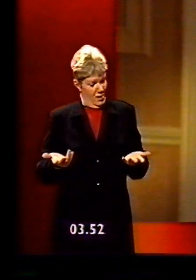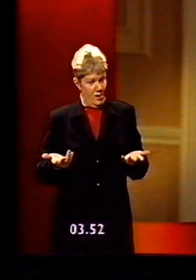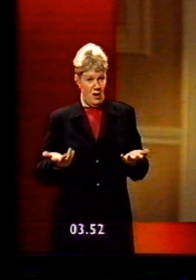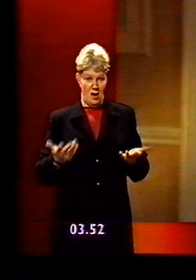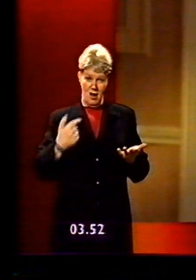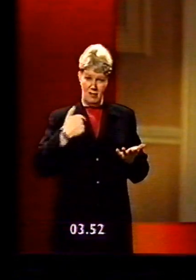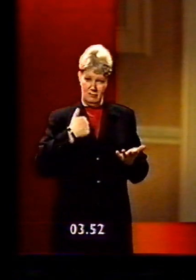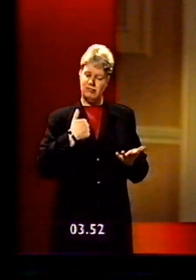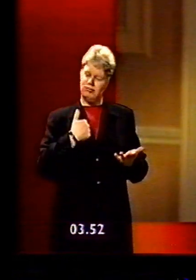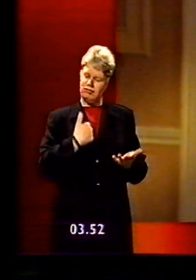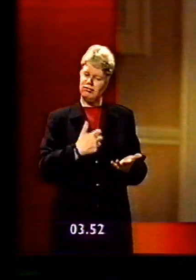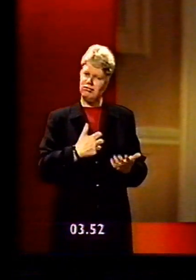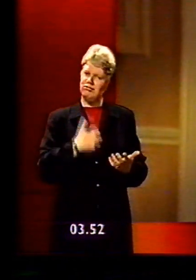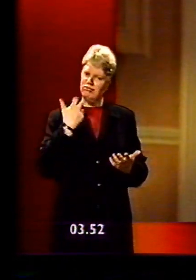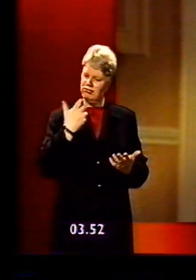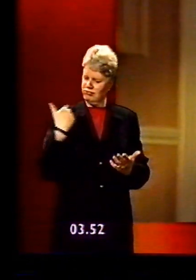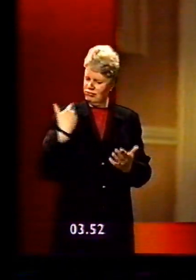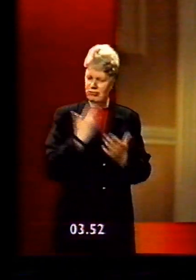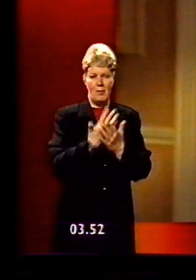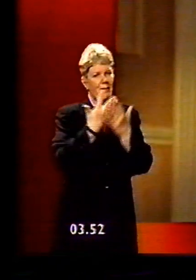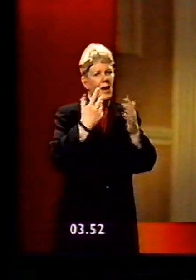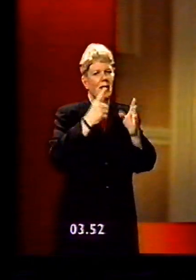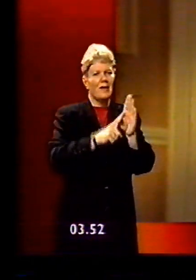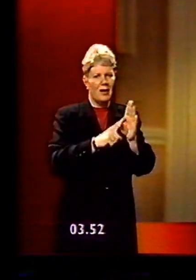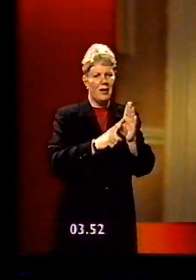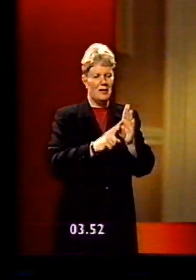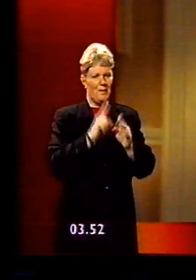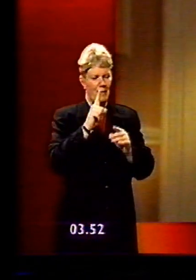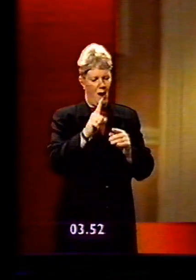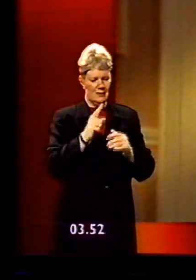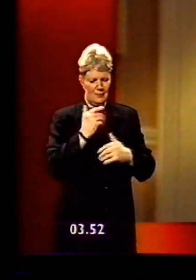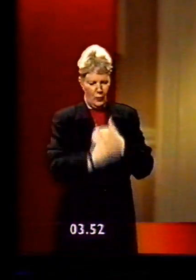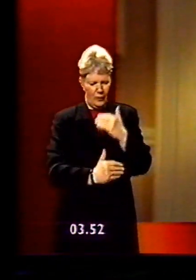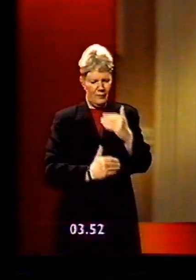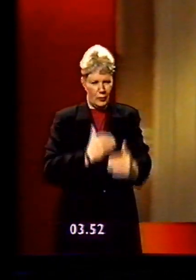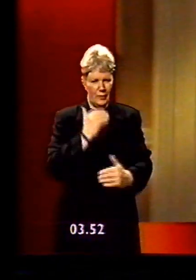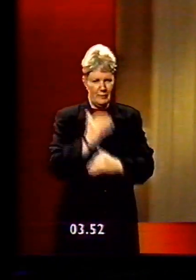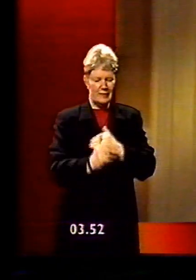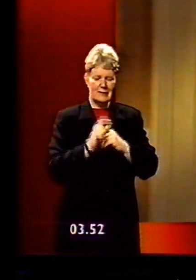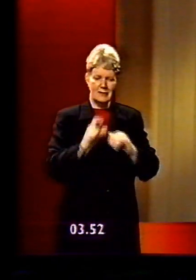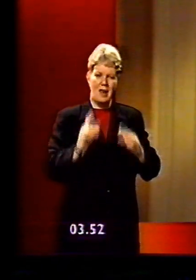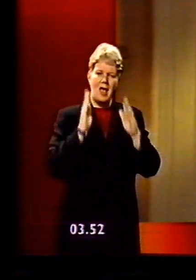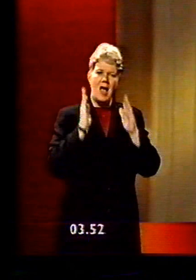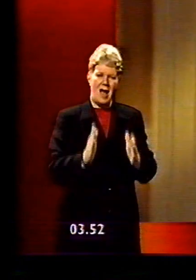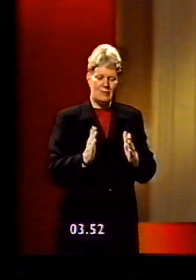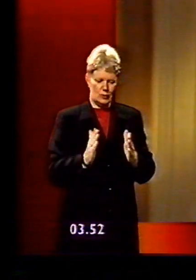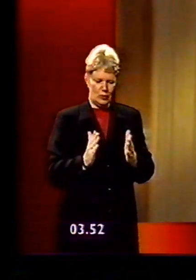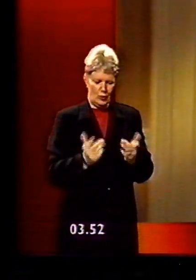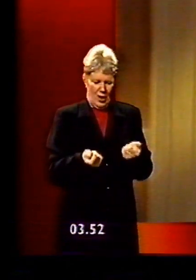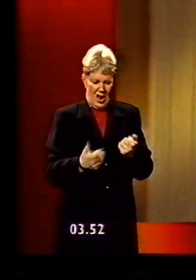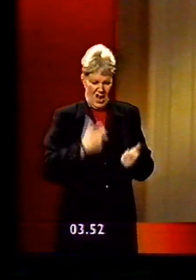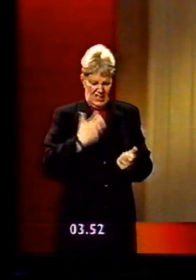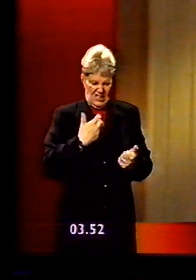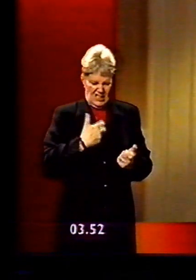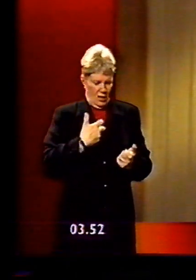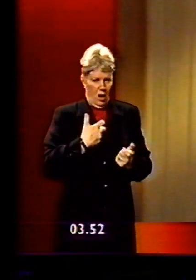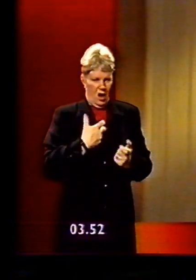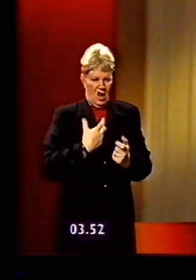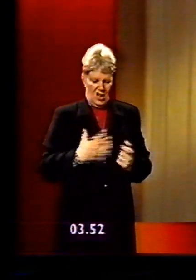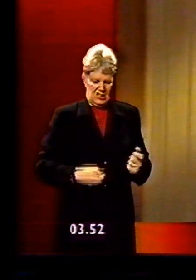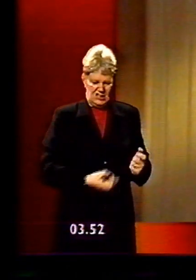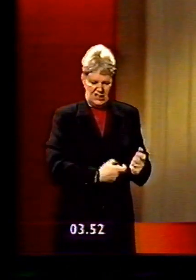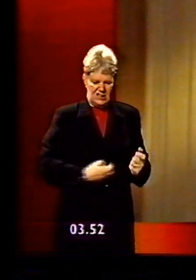I've been angry for many years, but you know, in order to go forward, you sort of have to try and manage the anger.